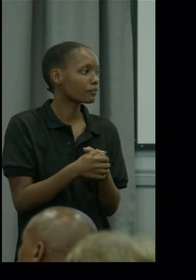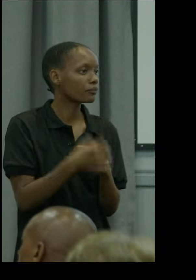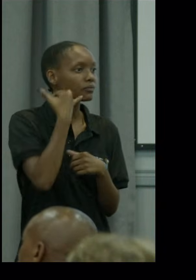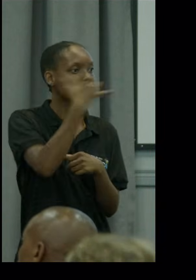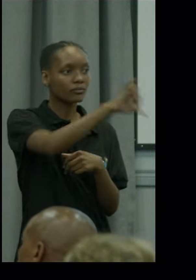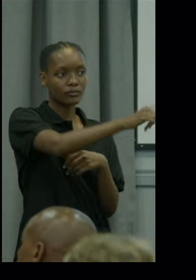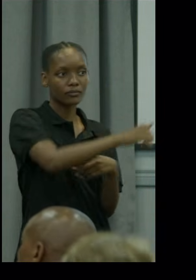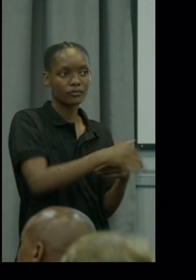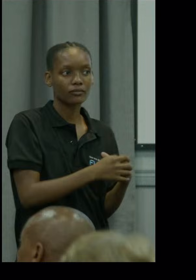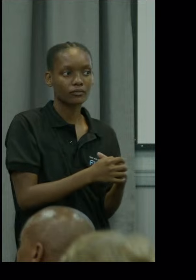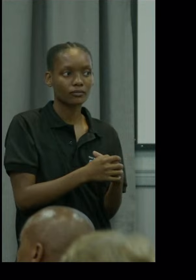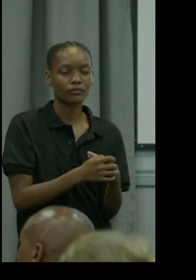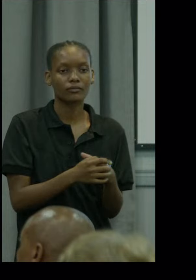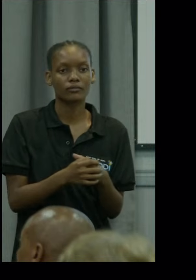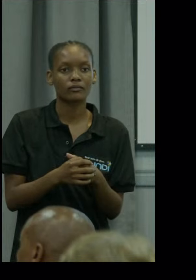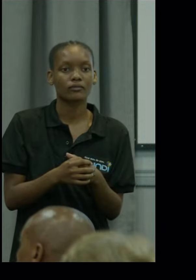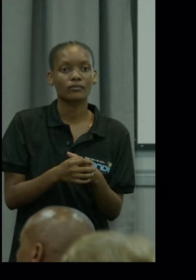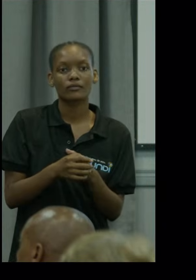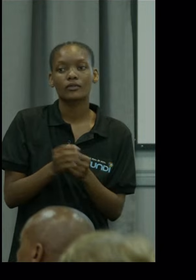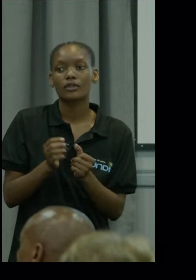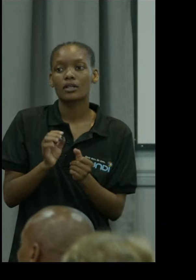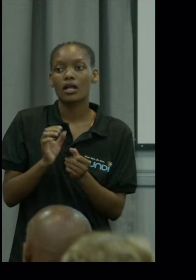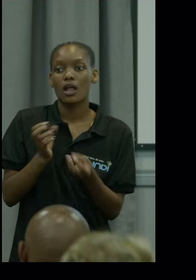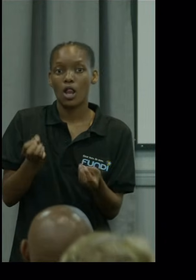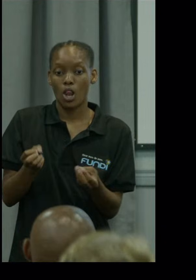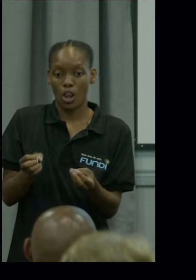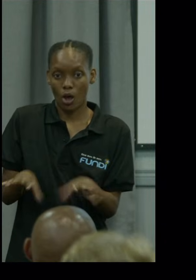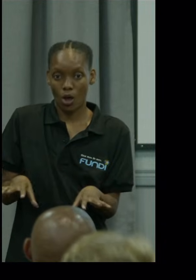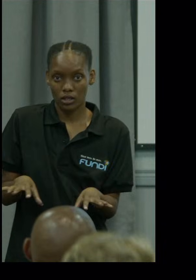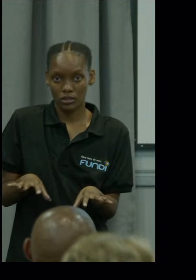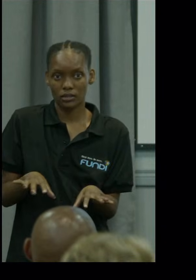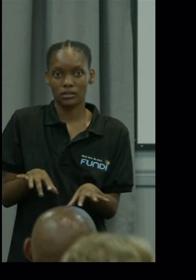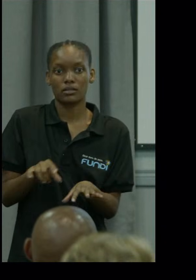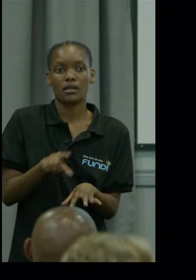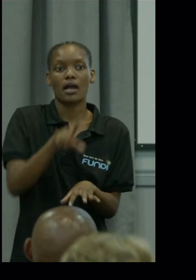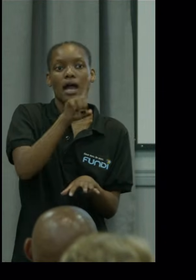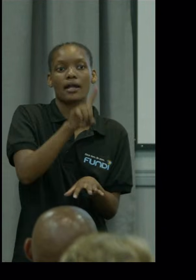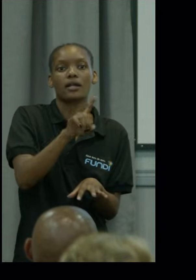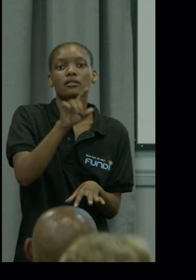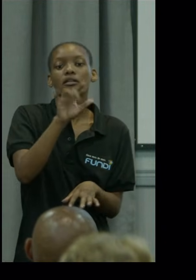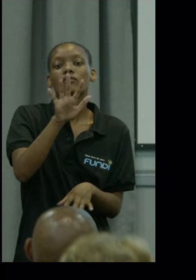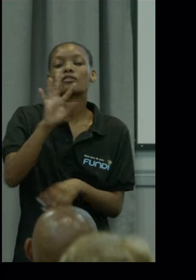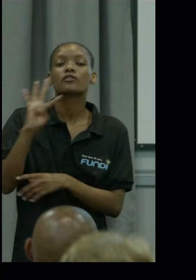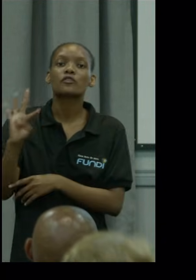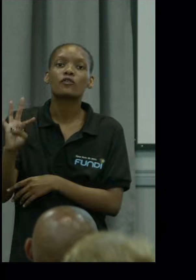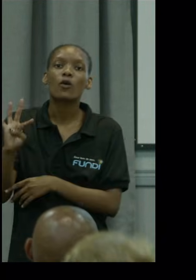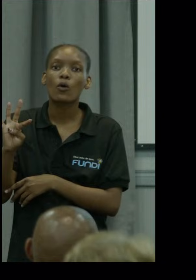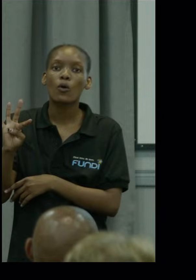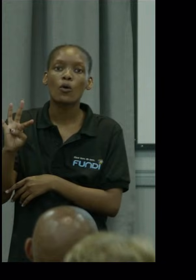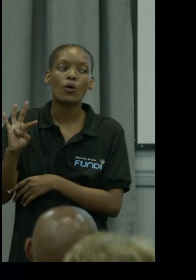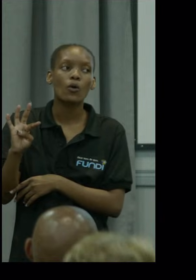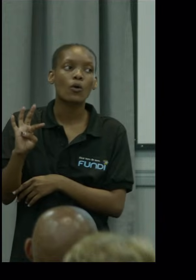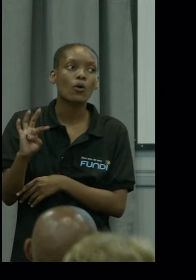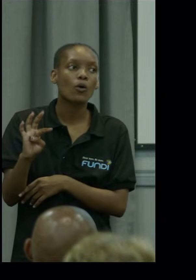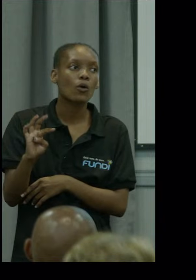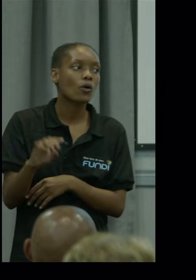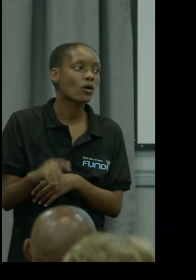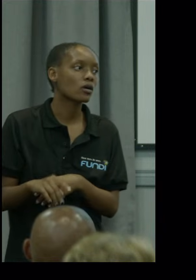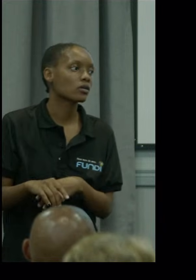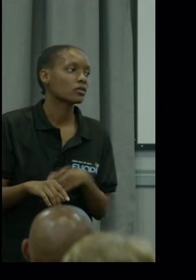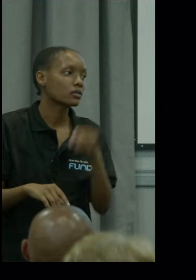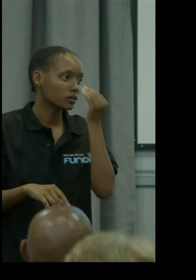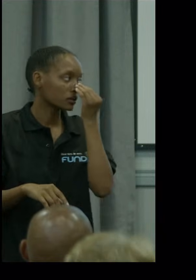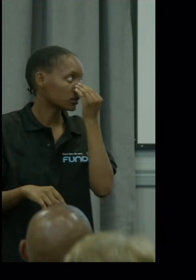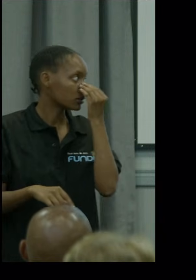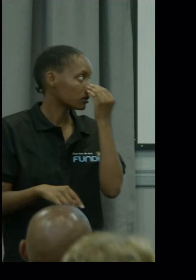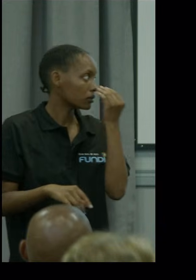the net loss to quintile 5 would be 154. You can see there's also a net loss to quintile 1, because what we're